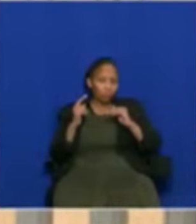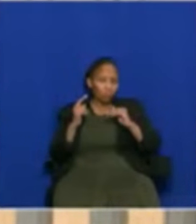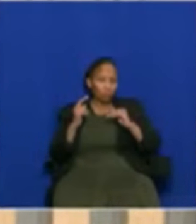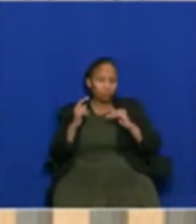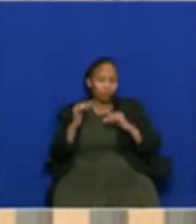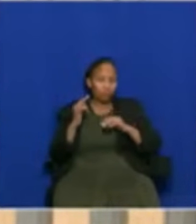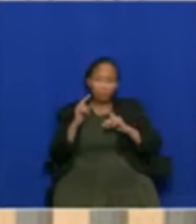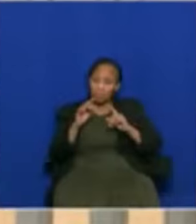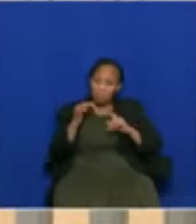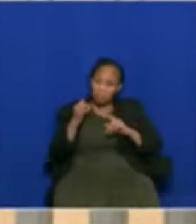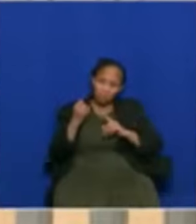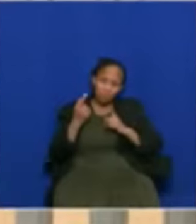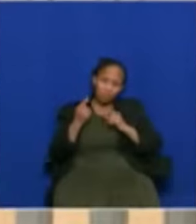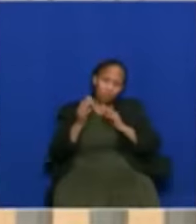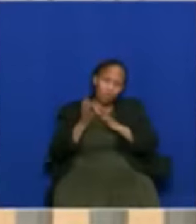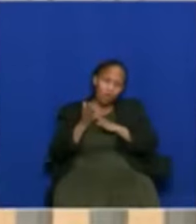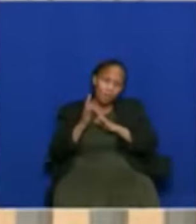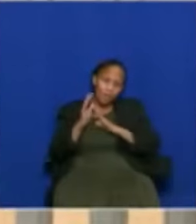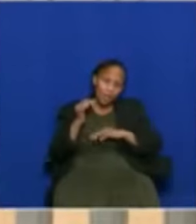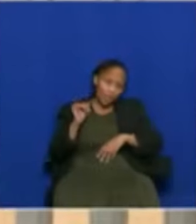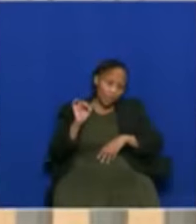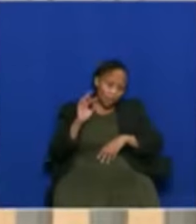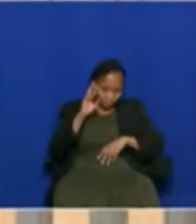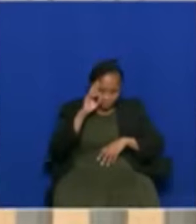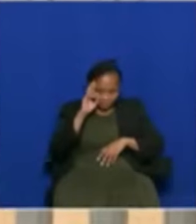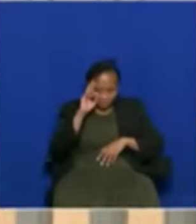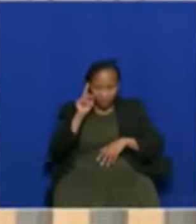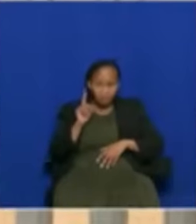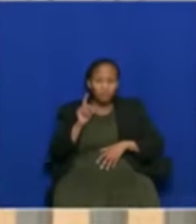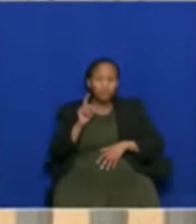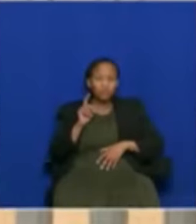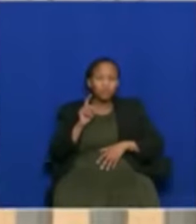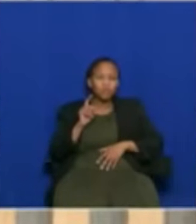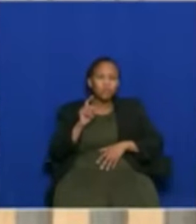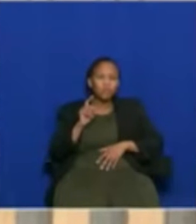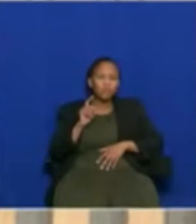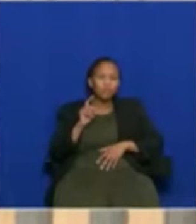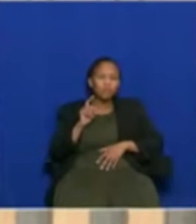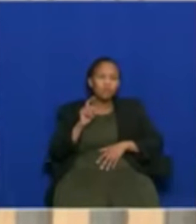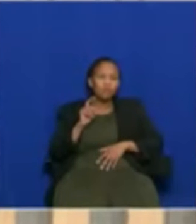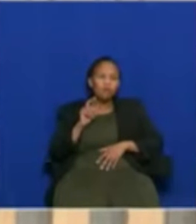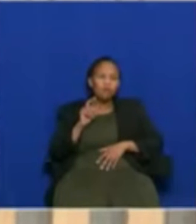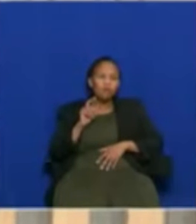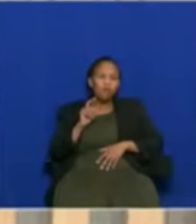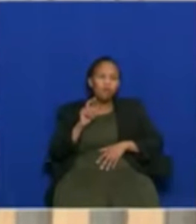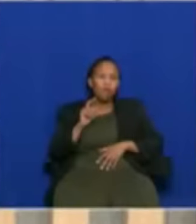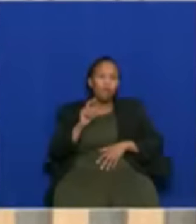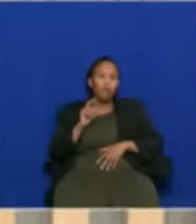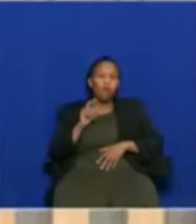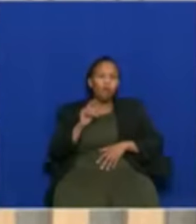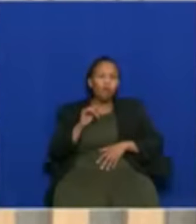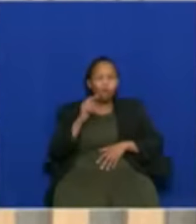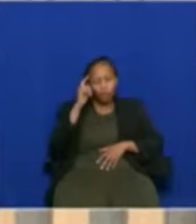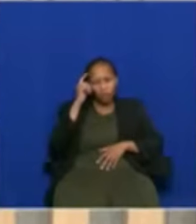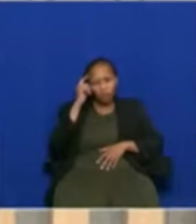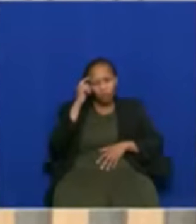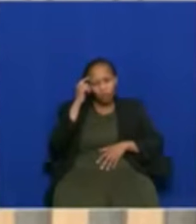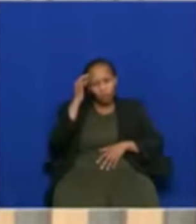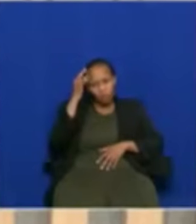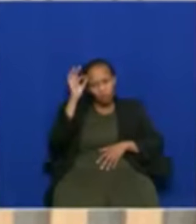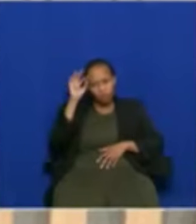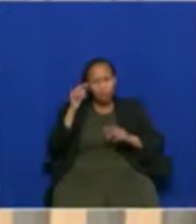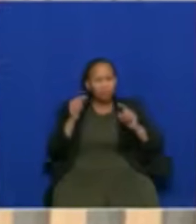You recall this judgment? I think the state opposed it. Yes, that's what Yes. I can